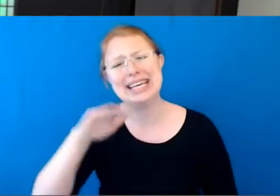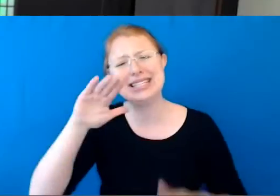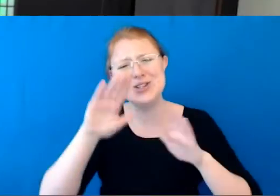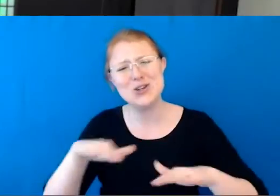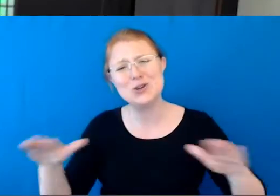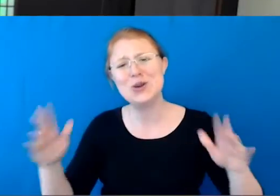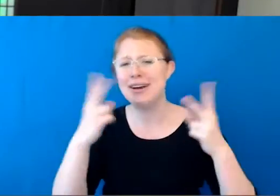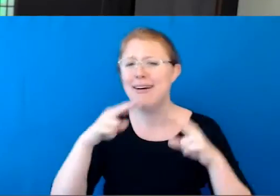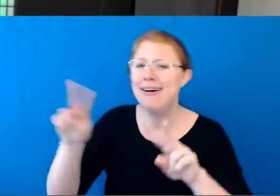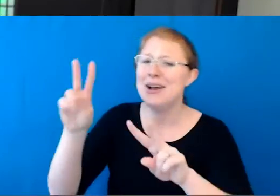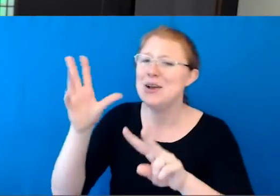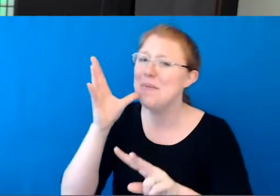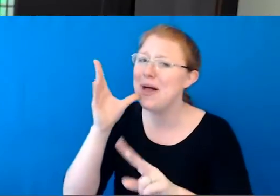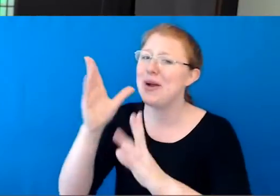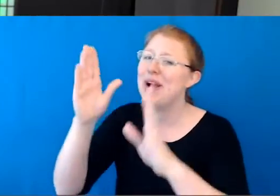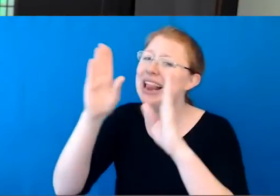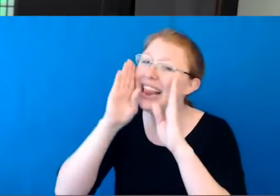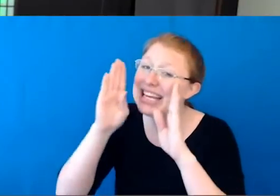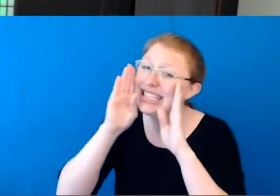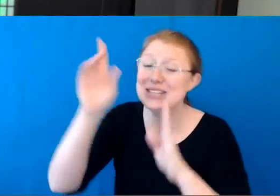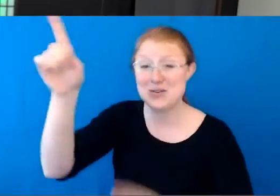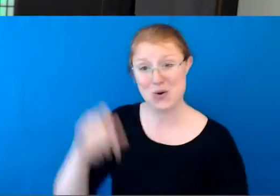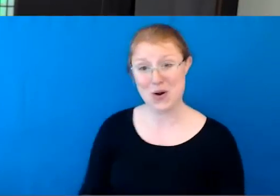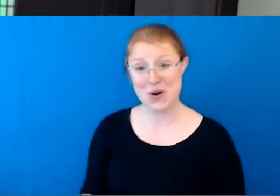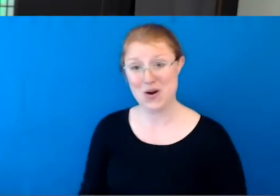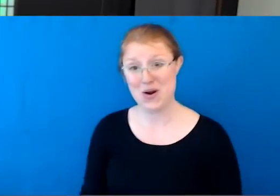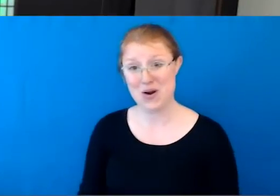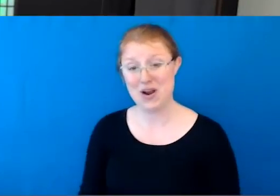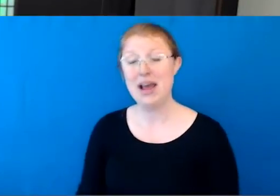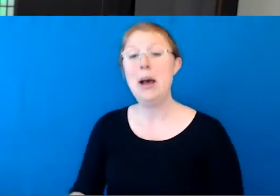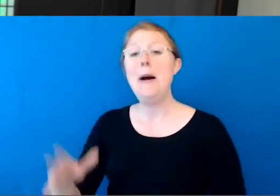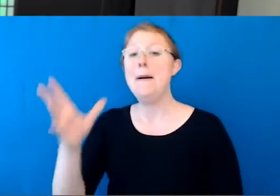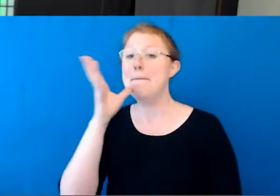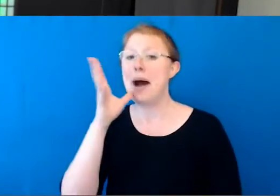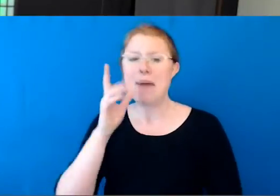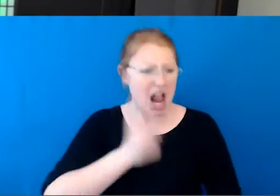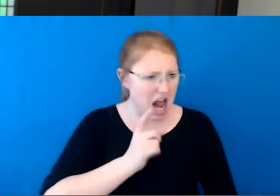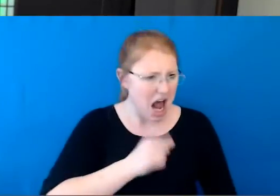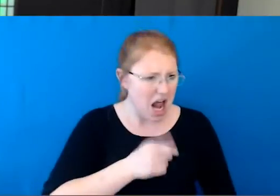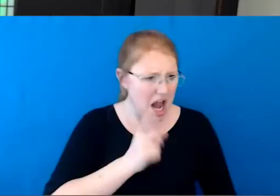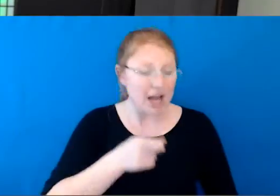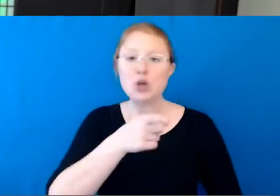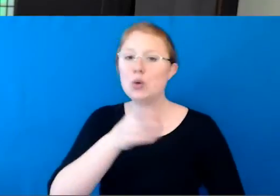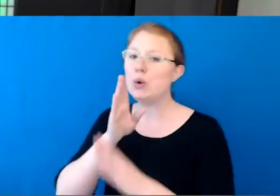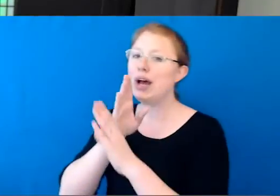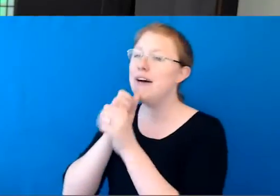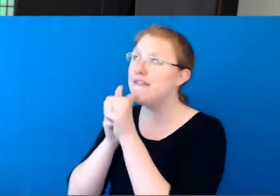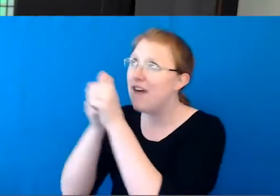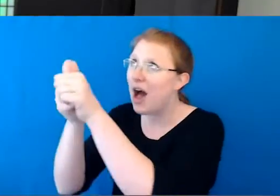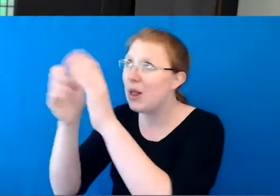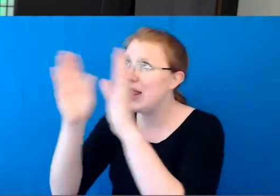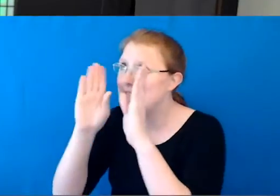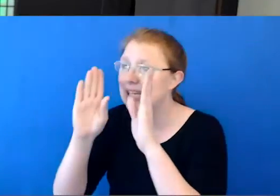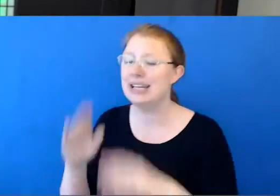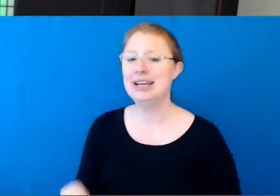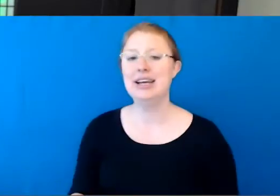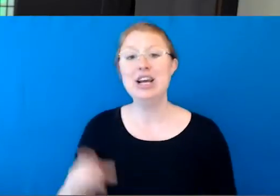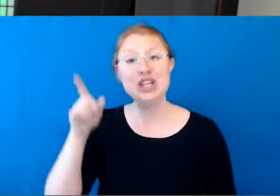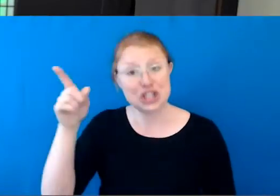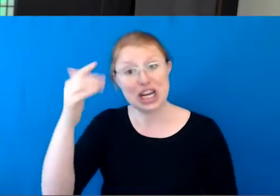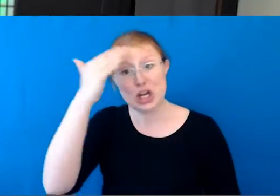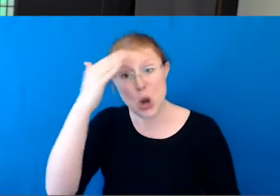for the for certain things, because she knows what you don't know. And I know that when you're young, it's hard to believe that, but it's